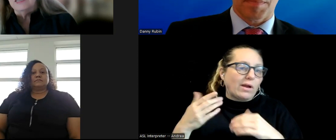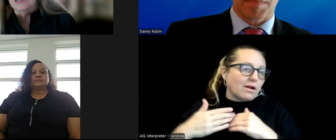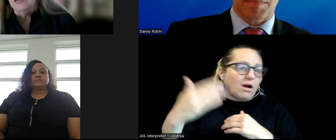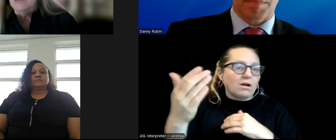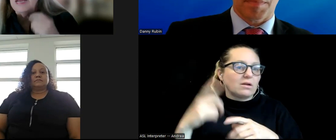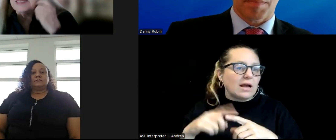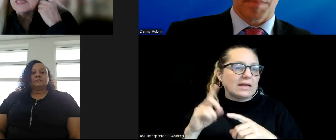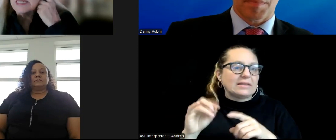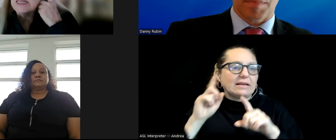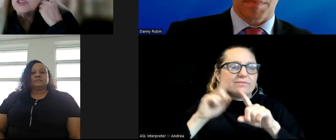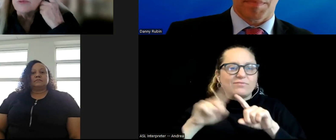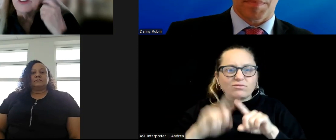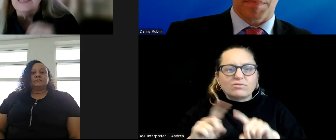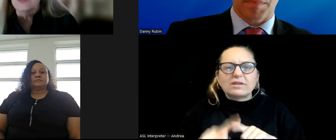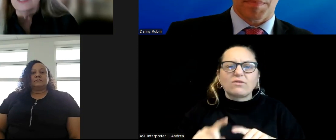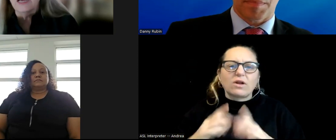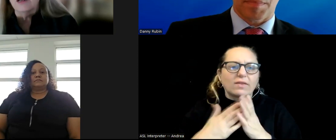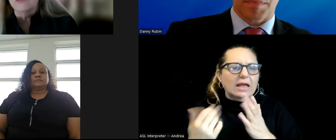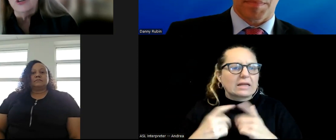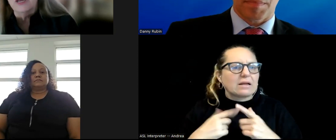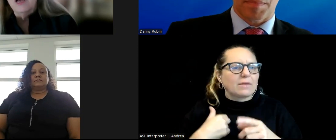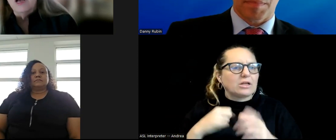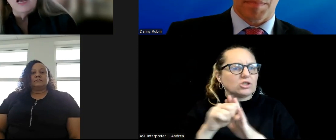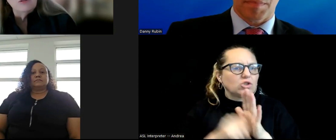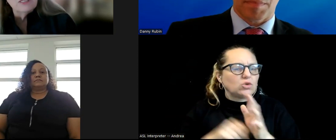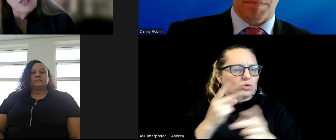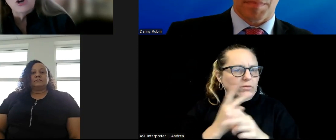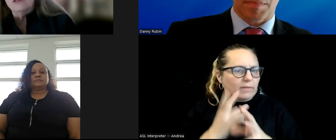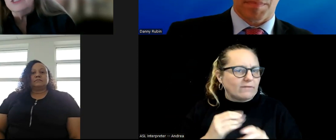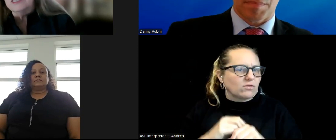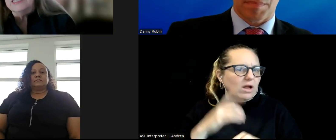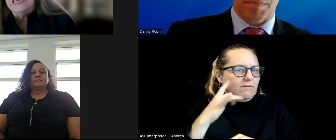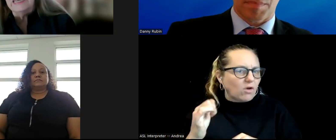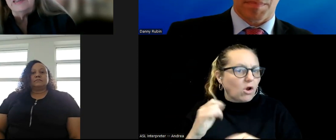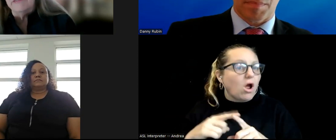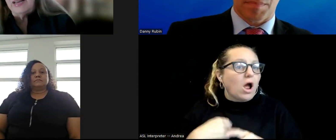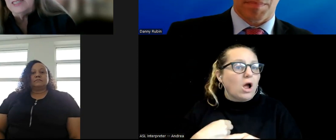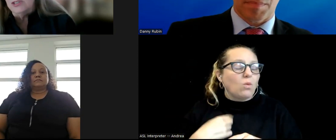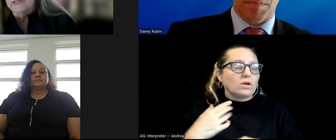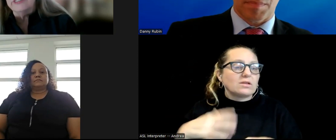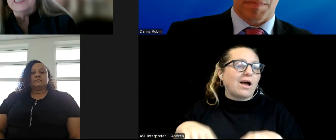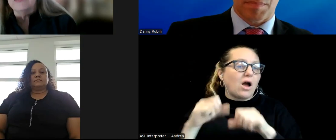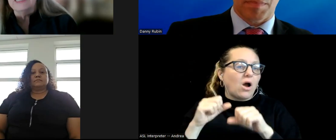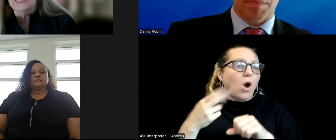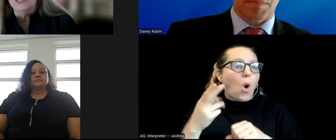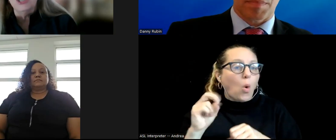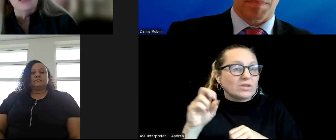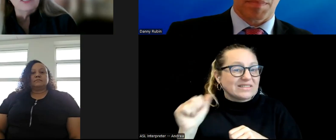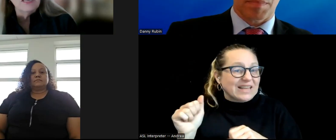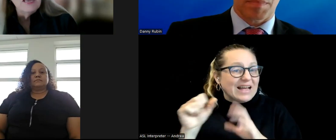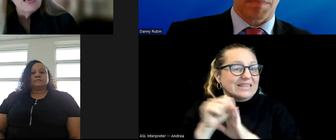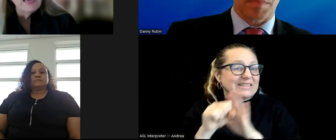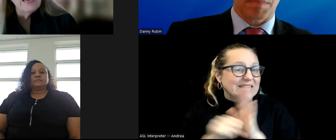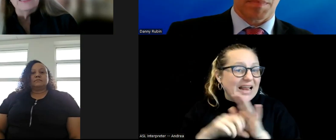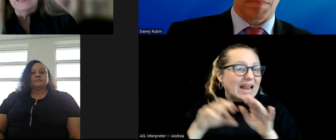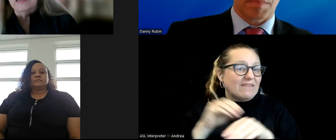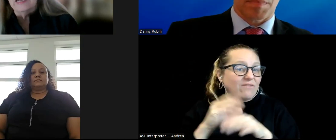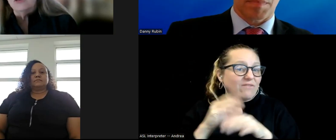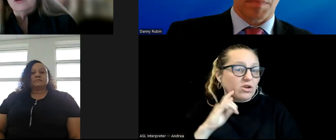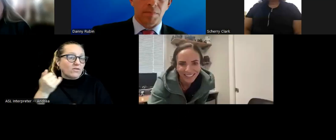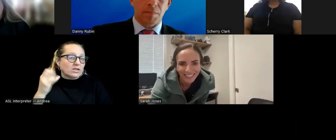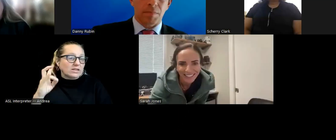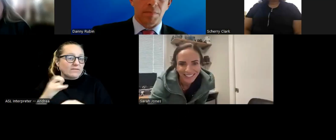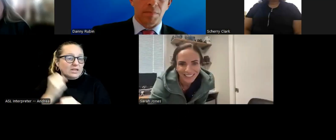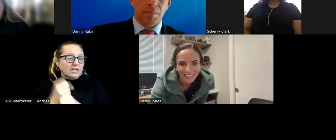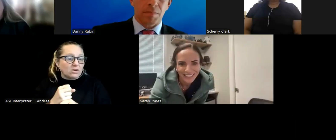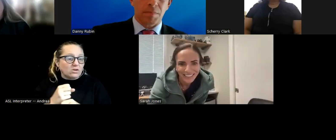things. And as a state supervisor in California, I was the HOSA state advisor for 17 years. And